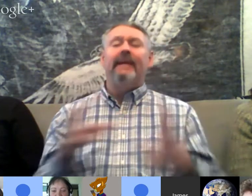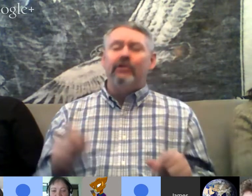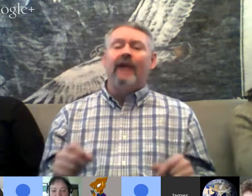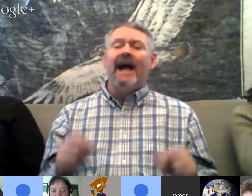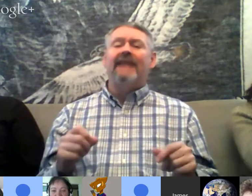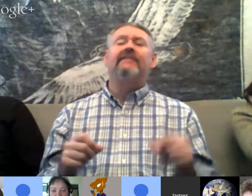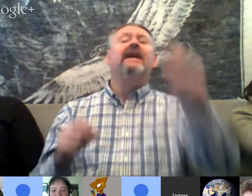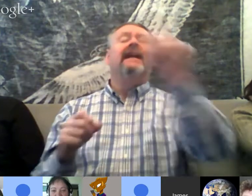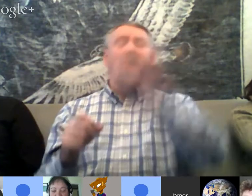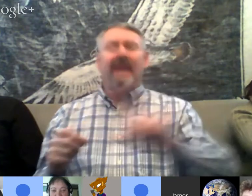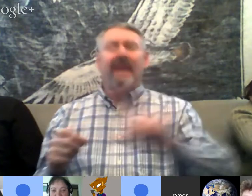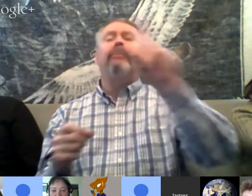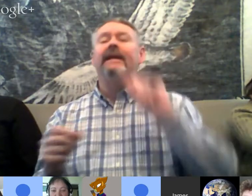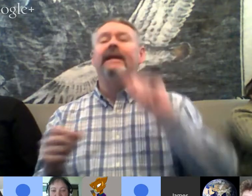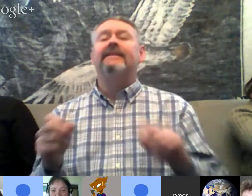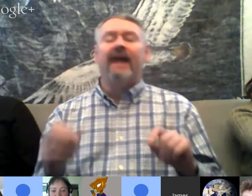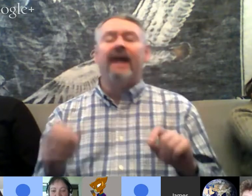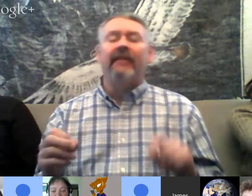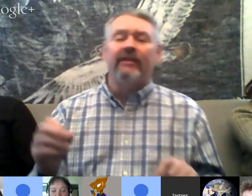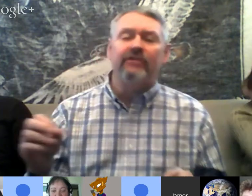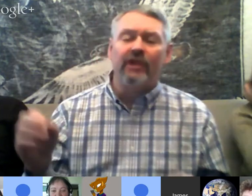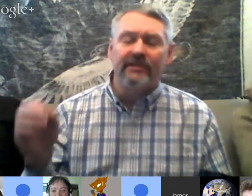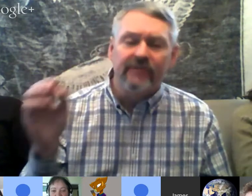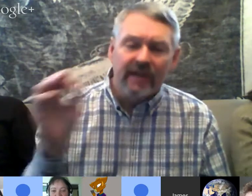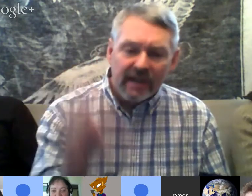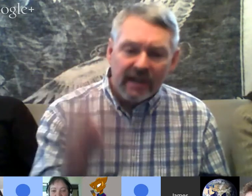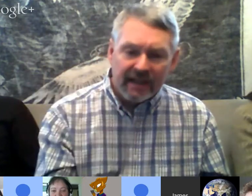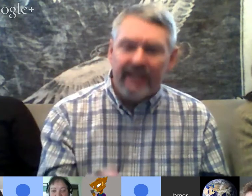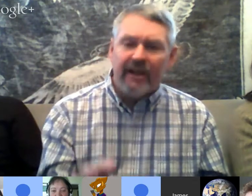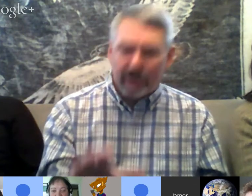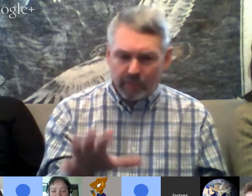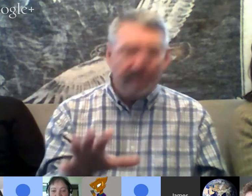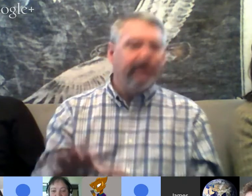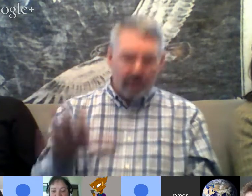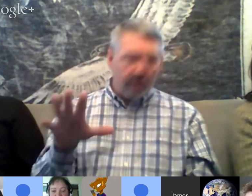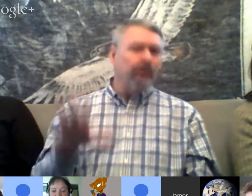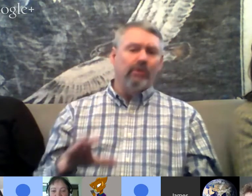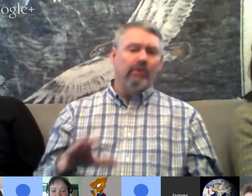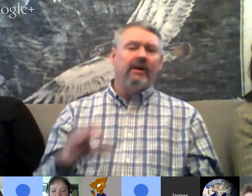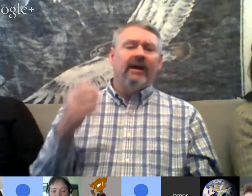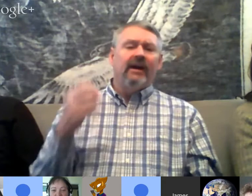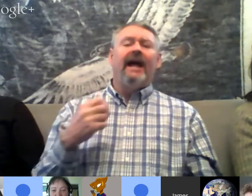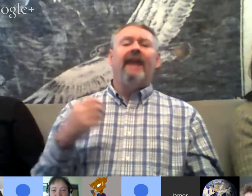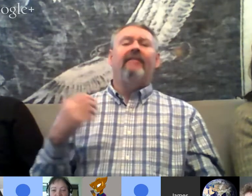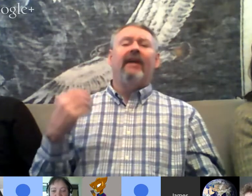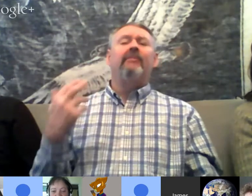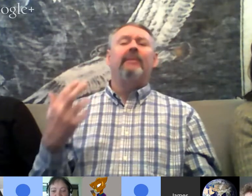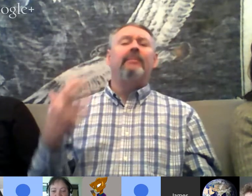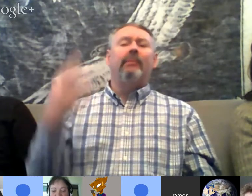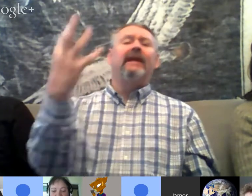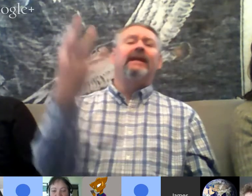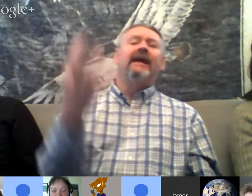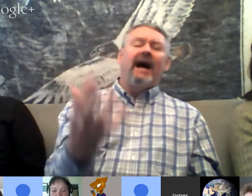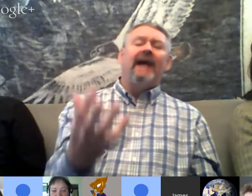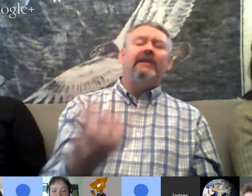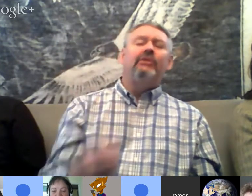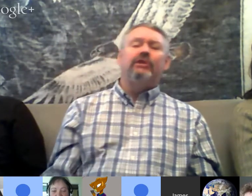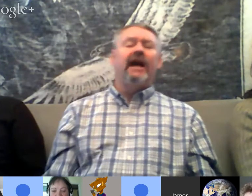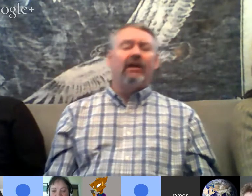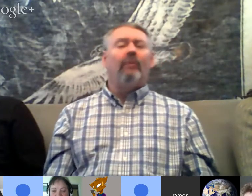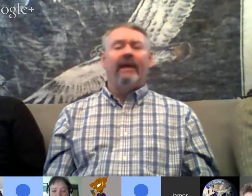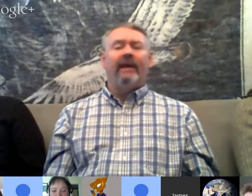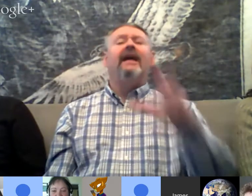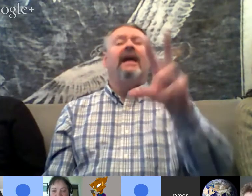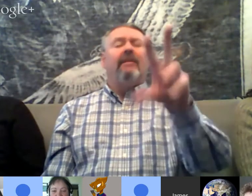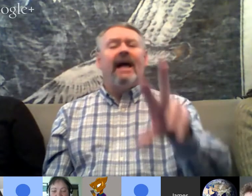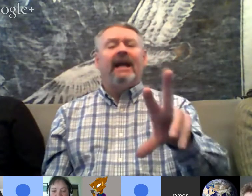am interactive in other places other than just here with you. I have other people that I do